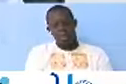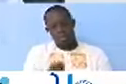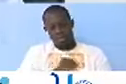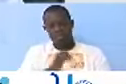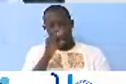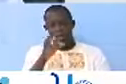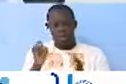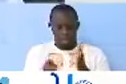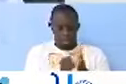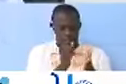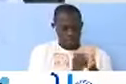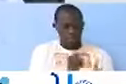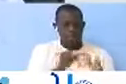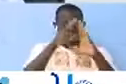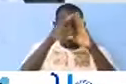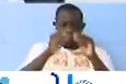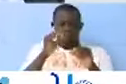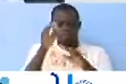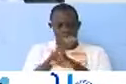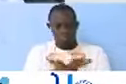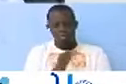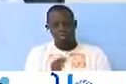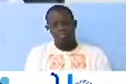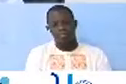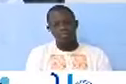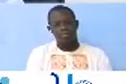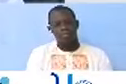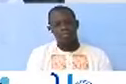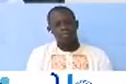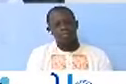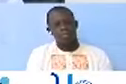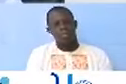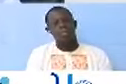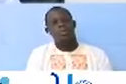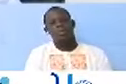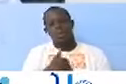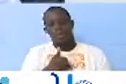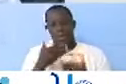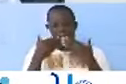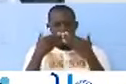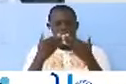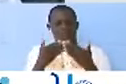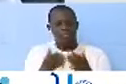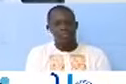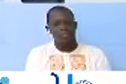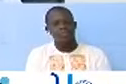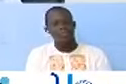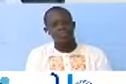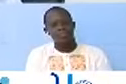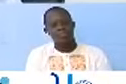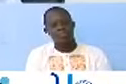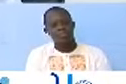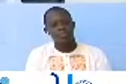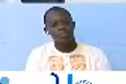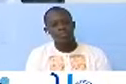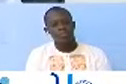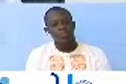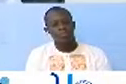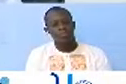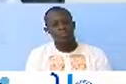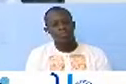the investigation department. Kayako. I said to him. Kayako, Kuika Jamendal